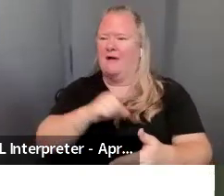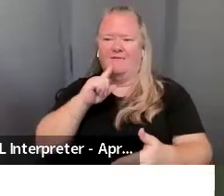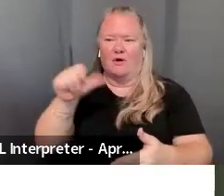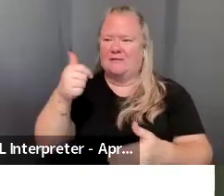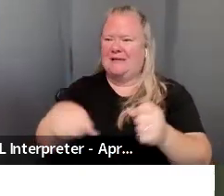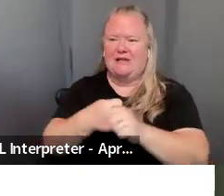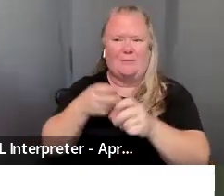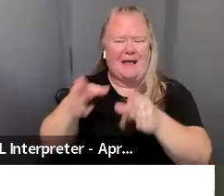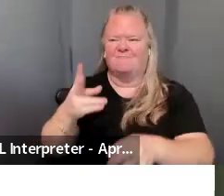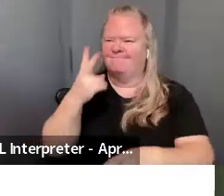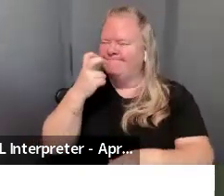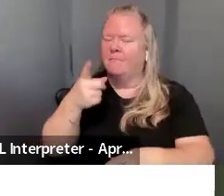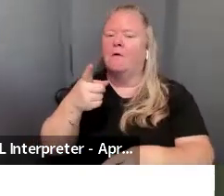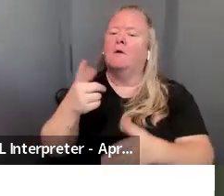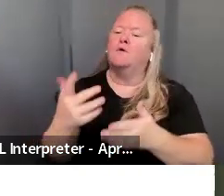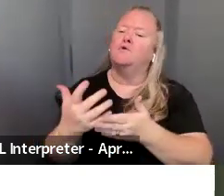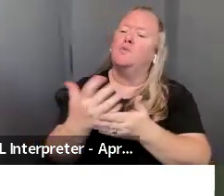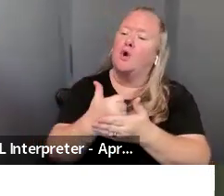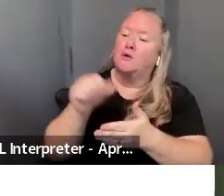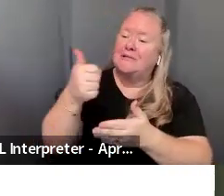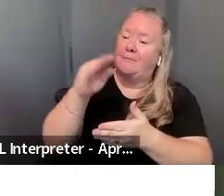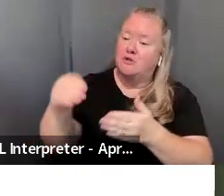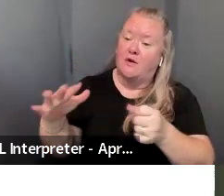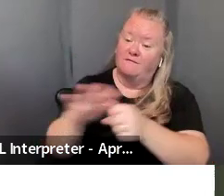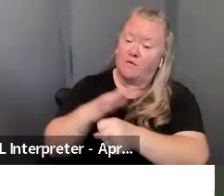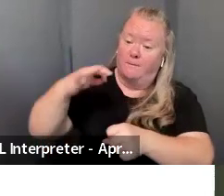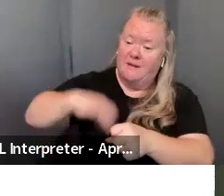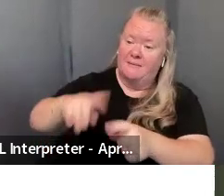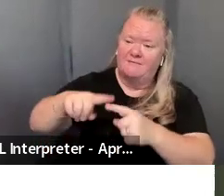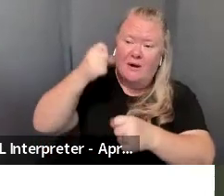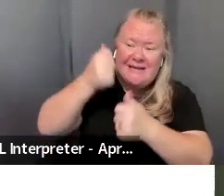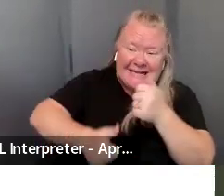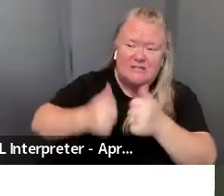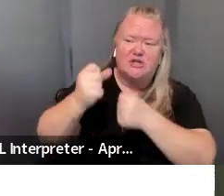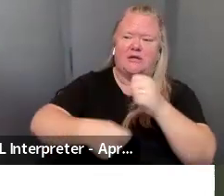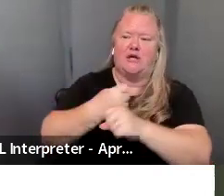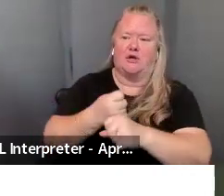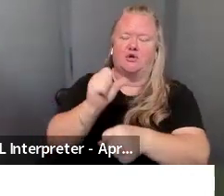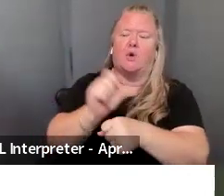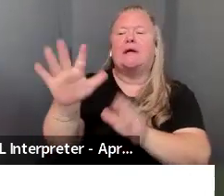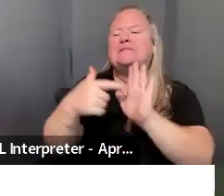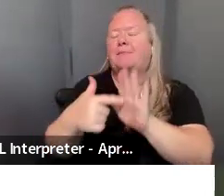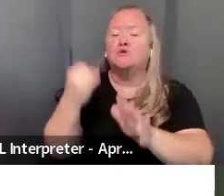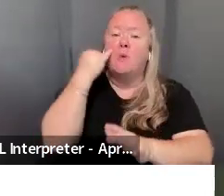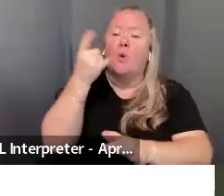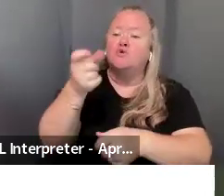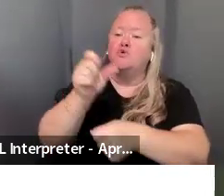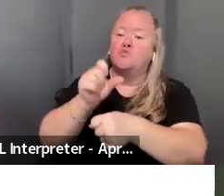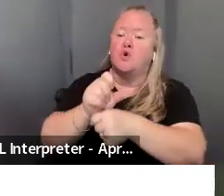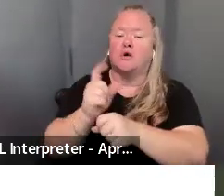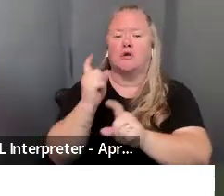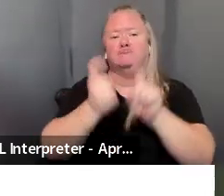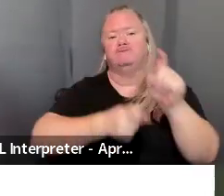10-year pathway, you earn 10% of the full benefit amount for each year that you work. So for example, if you worked and